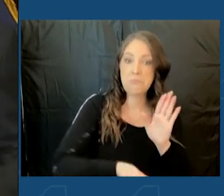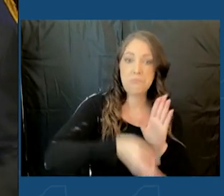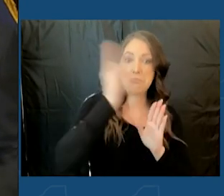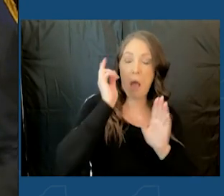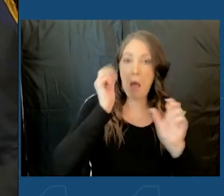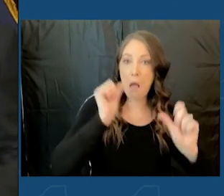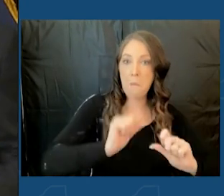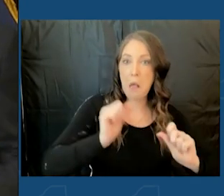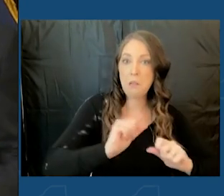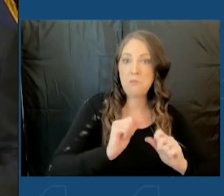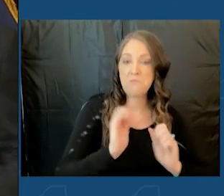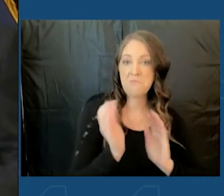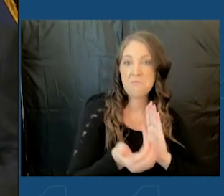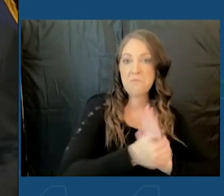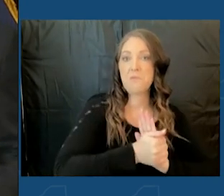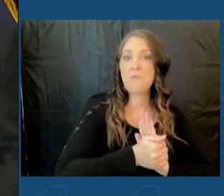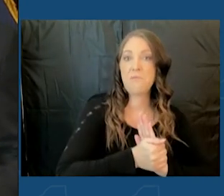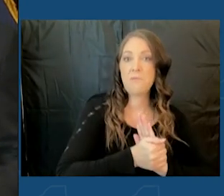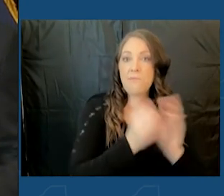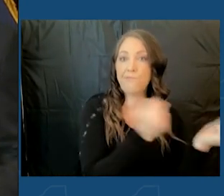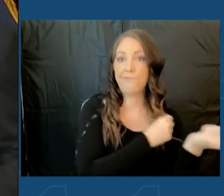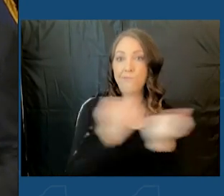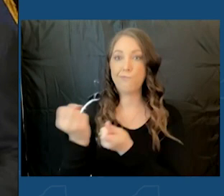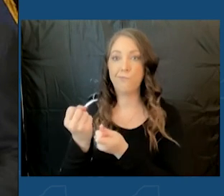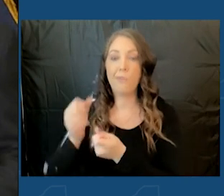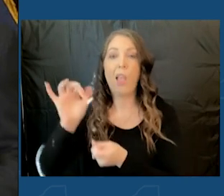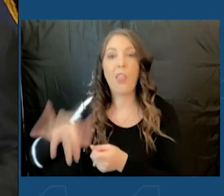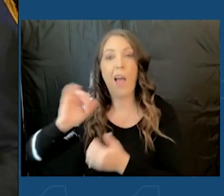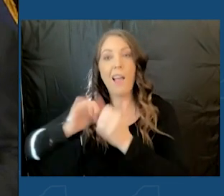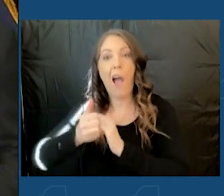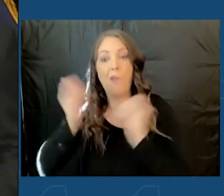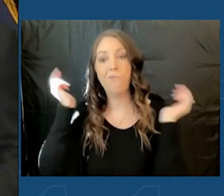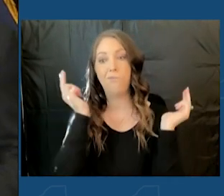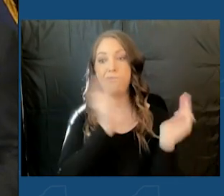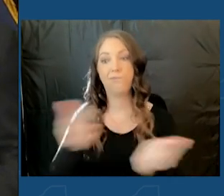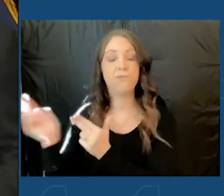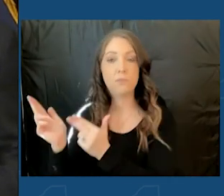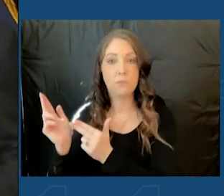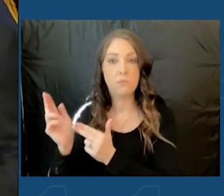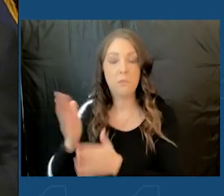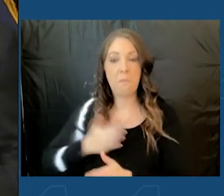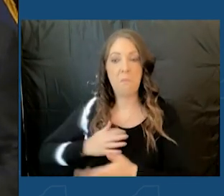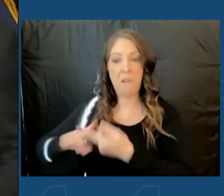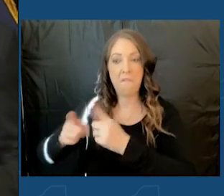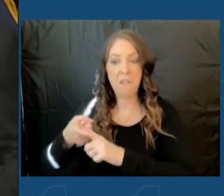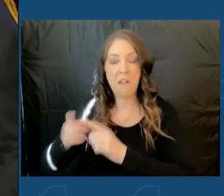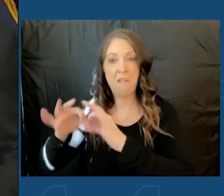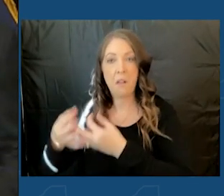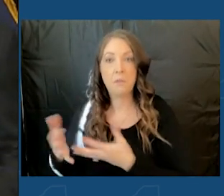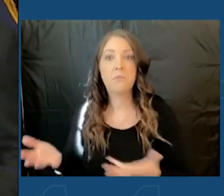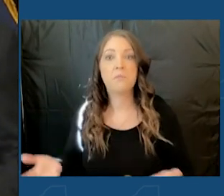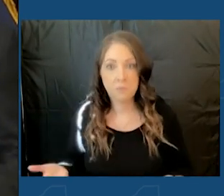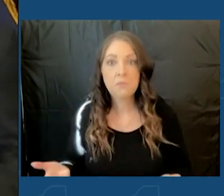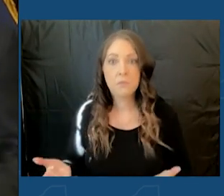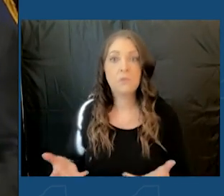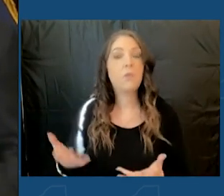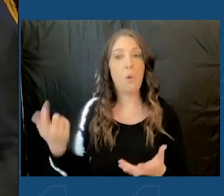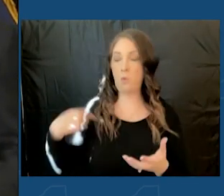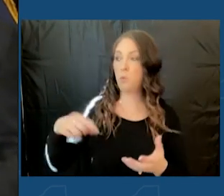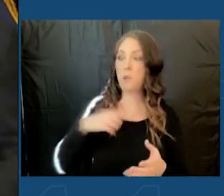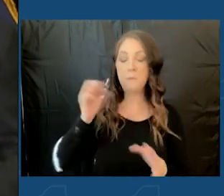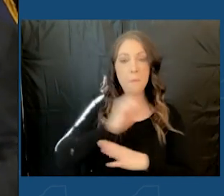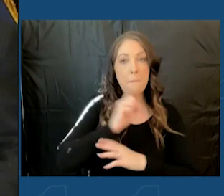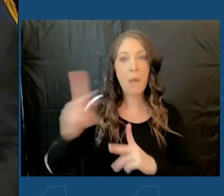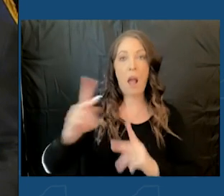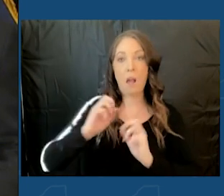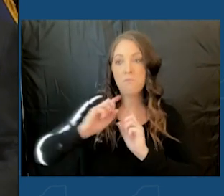magazine, and that's how he slaughtered my neighbors. So it was devastating for that community. We've been back many, many times to help deal with